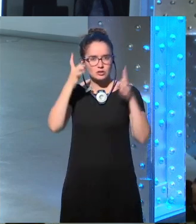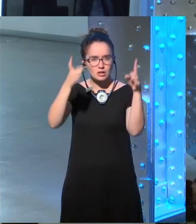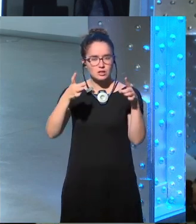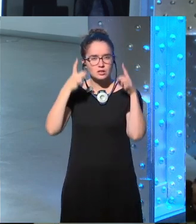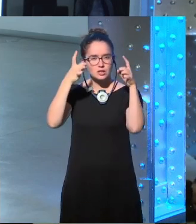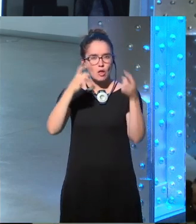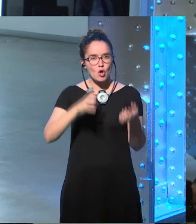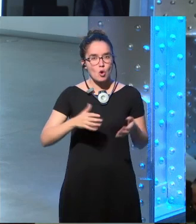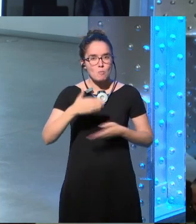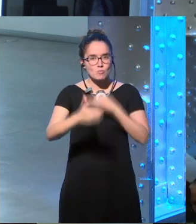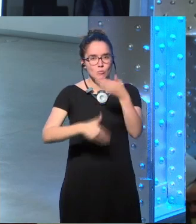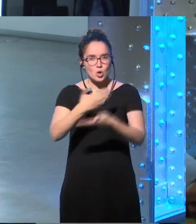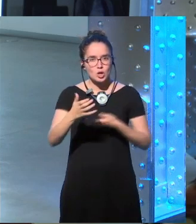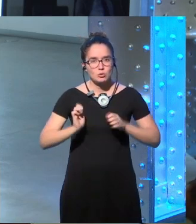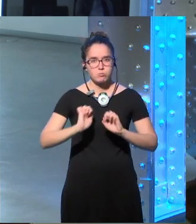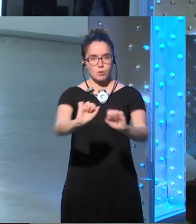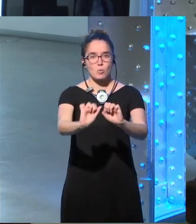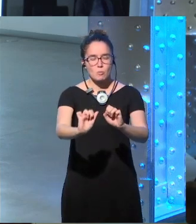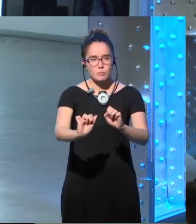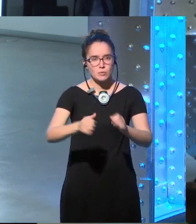the unions have a